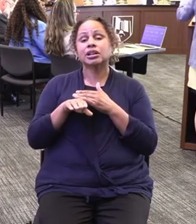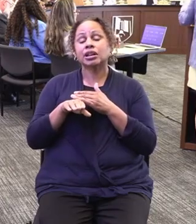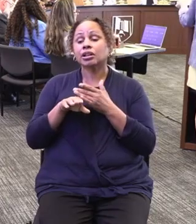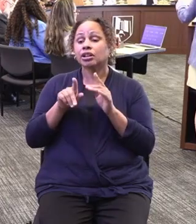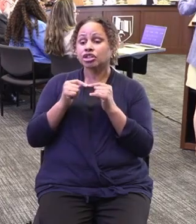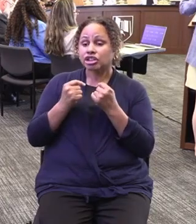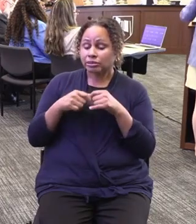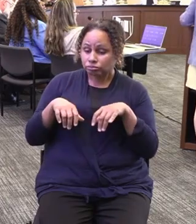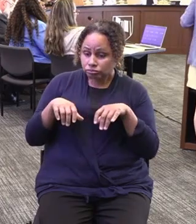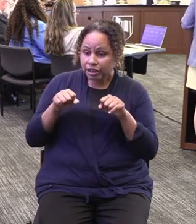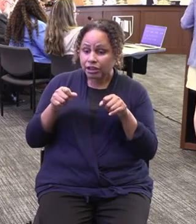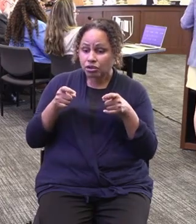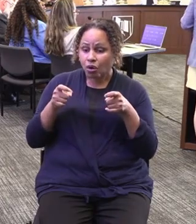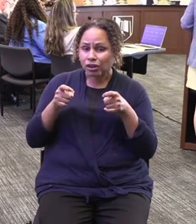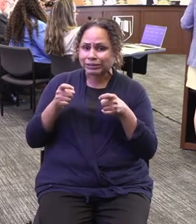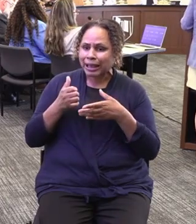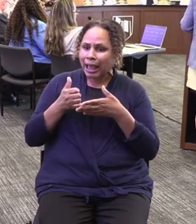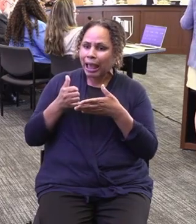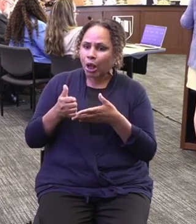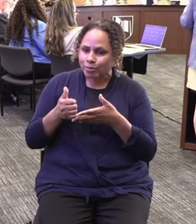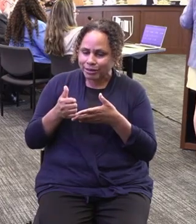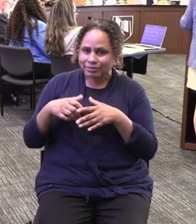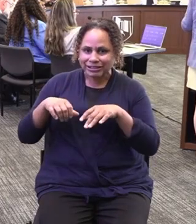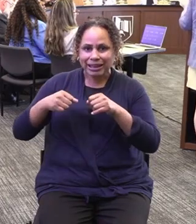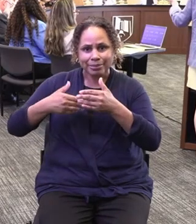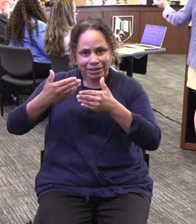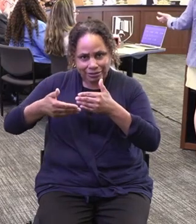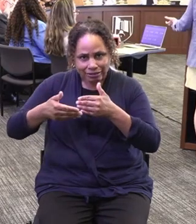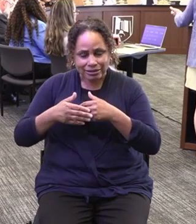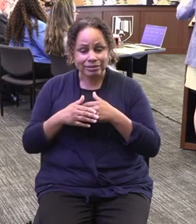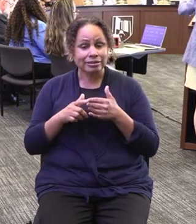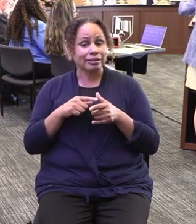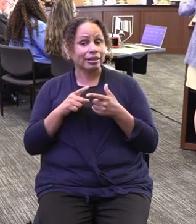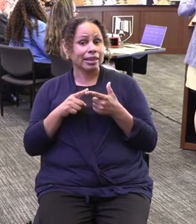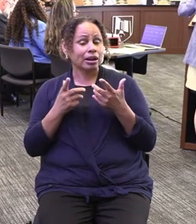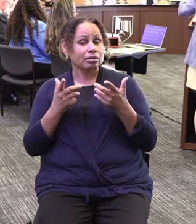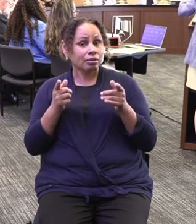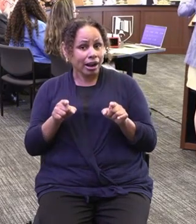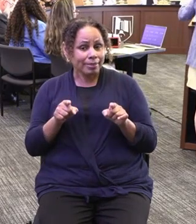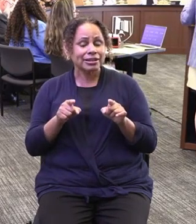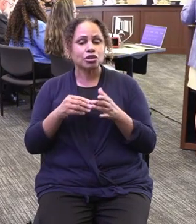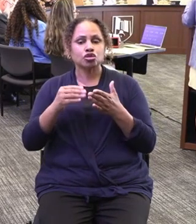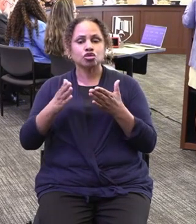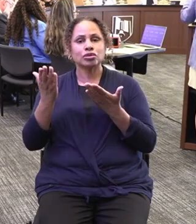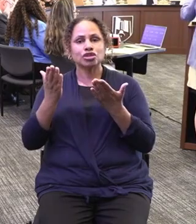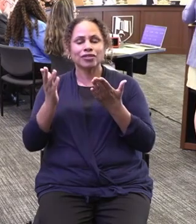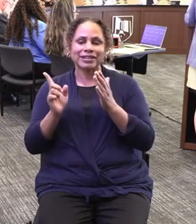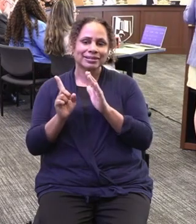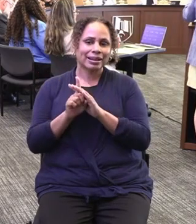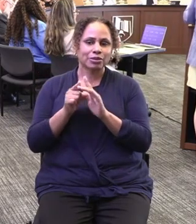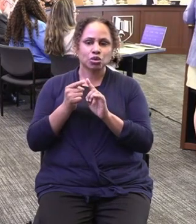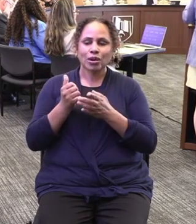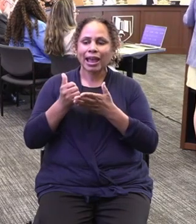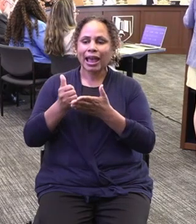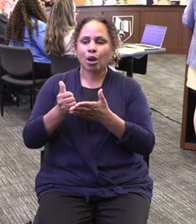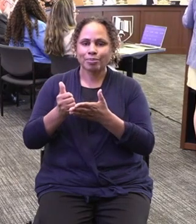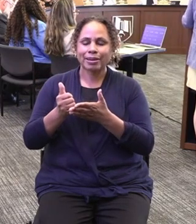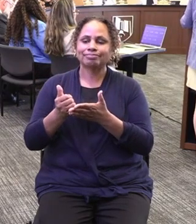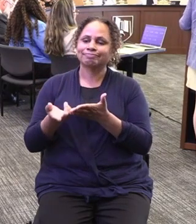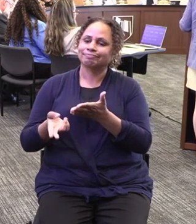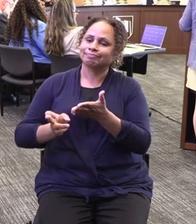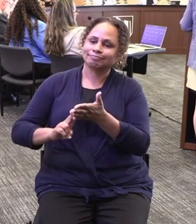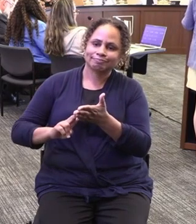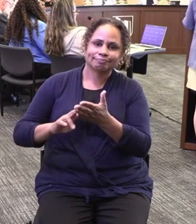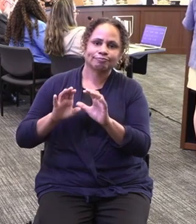days. Once we get them in next step days, guess what happens? Student services comes along to help them actually enroll in their